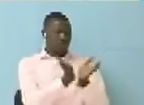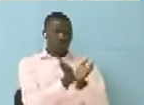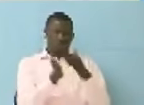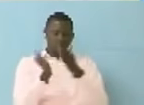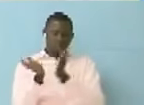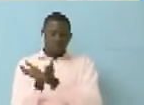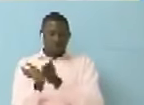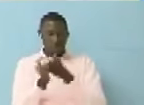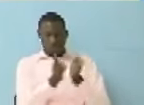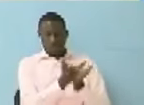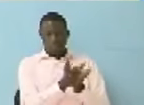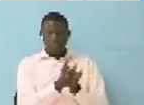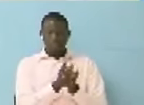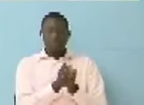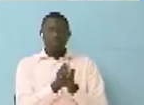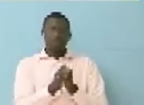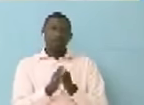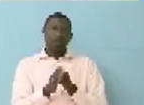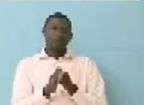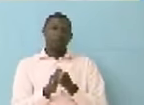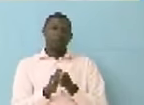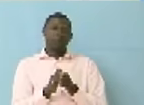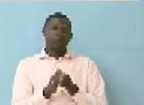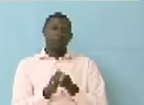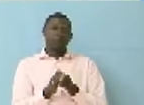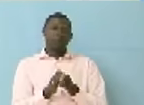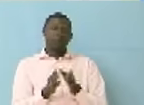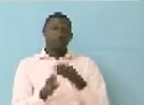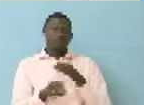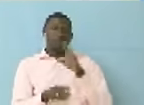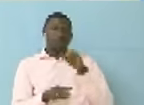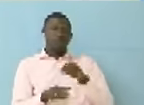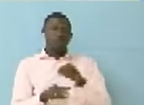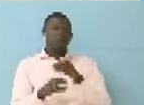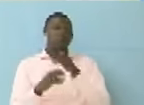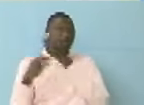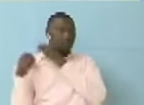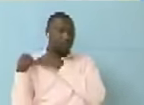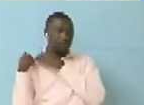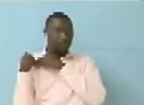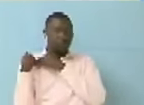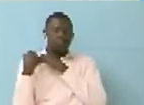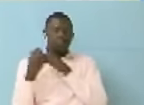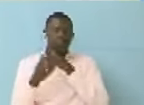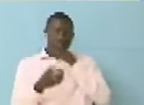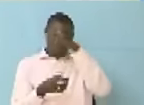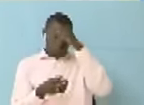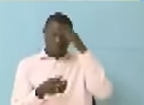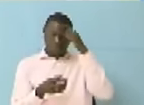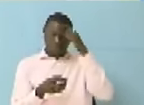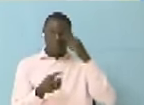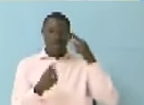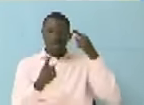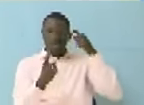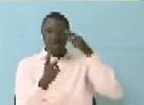dabije performed rules be yelo dulale tamandi aimed